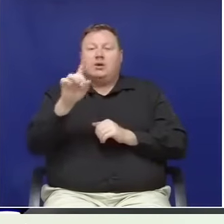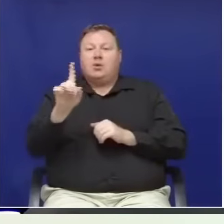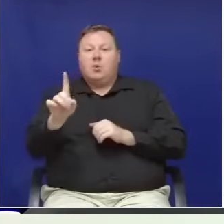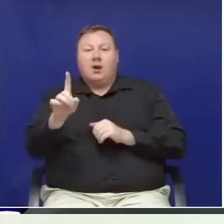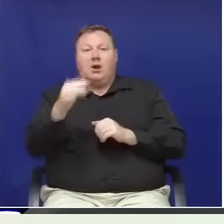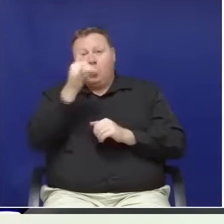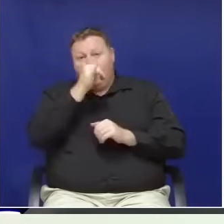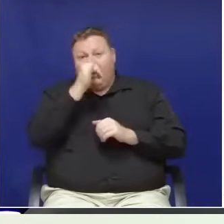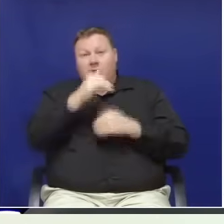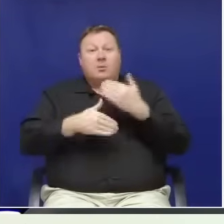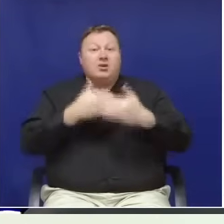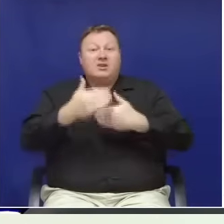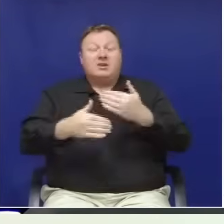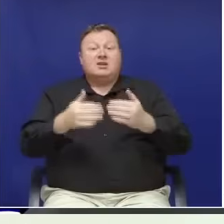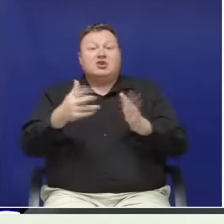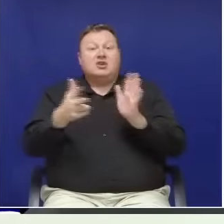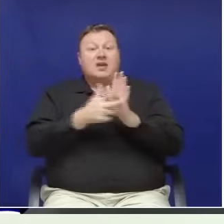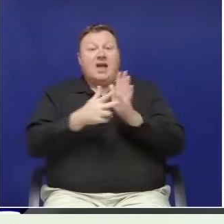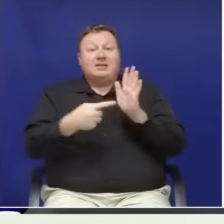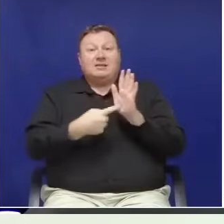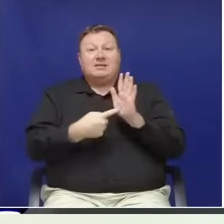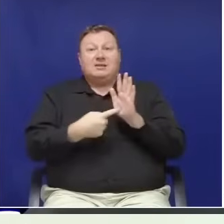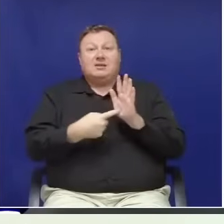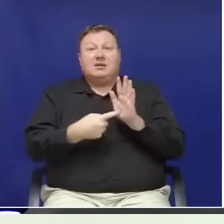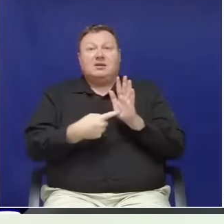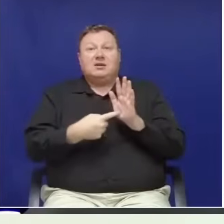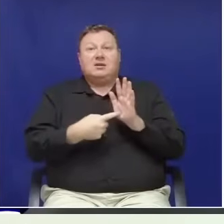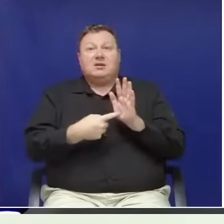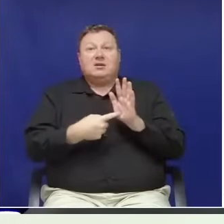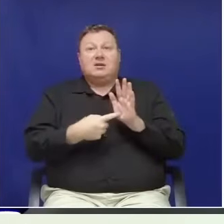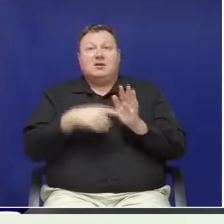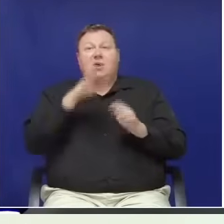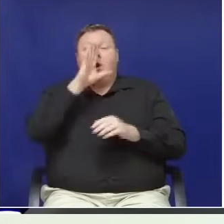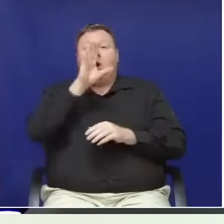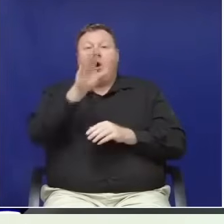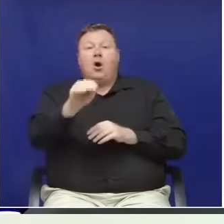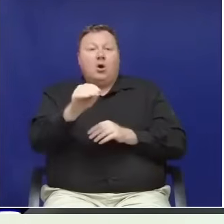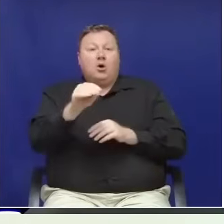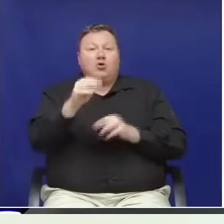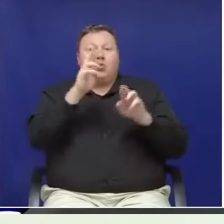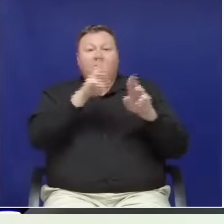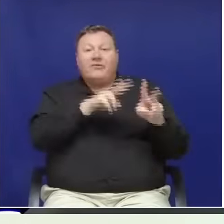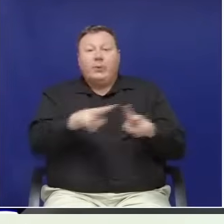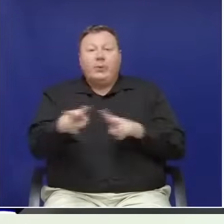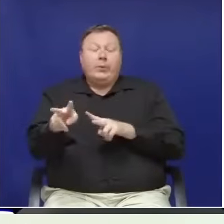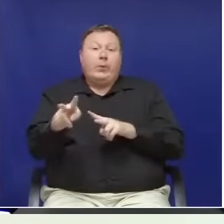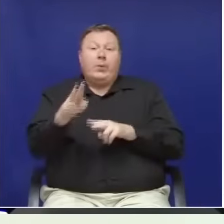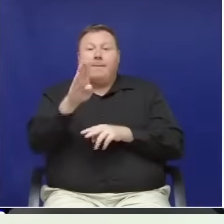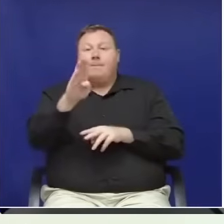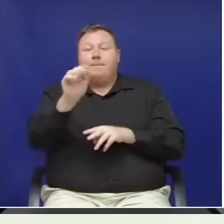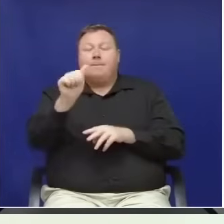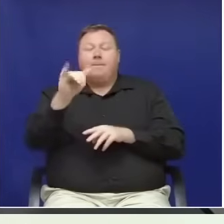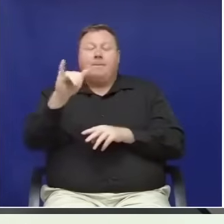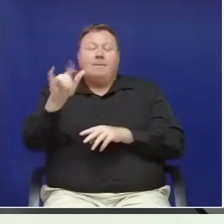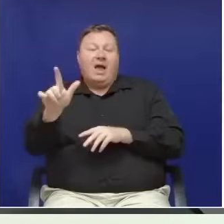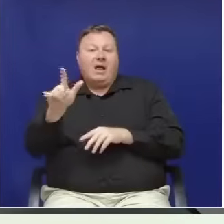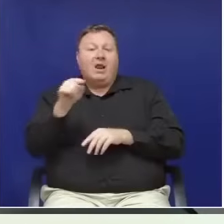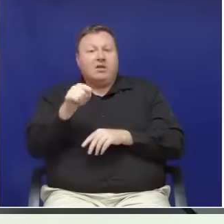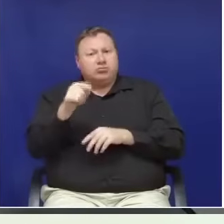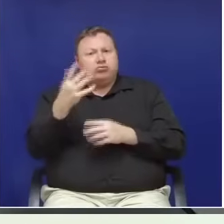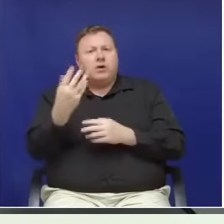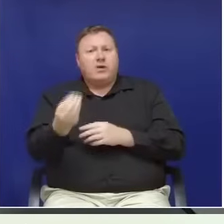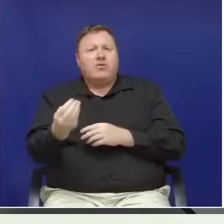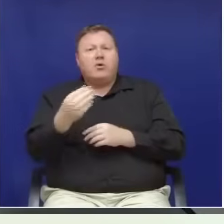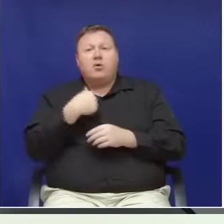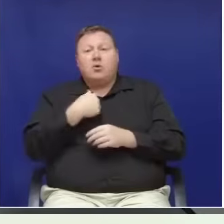Act, where we can ask for a bail review. We do that. And for that, for